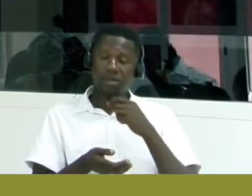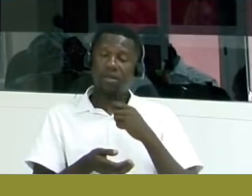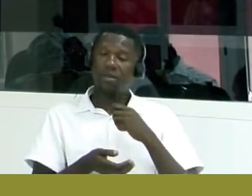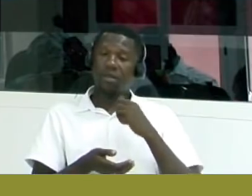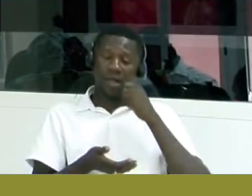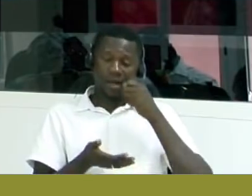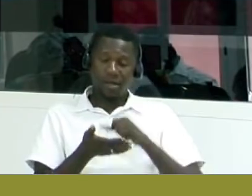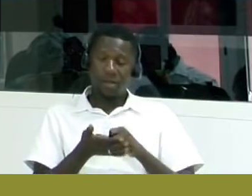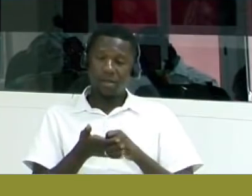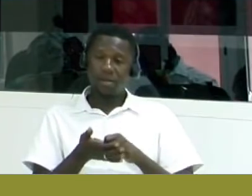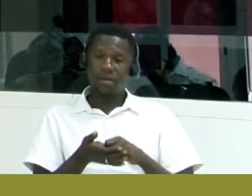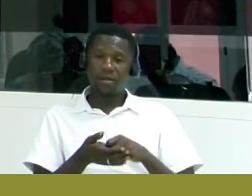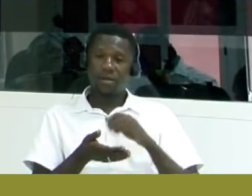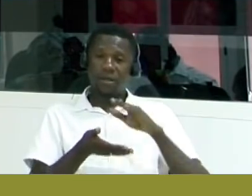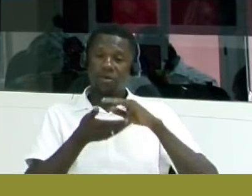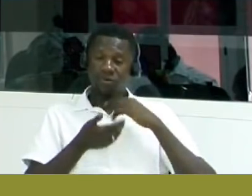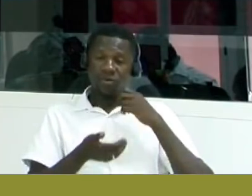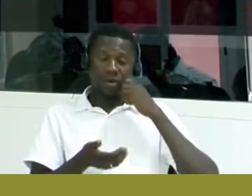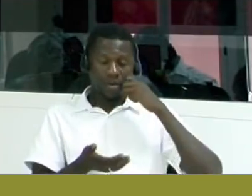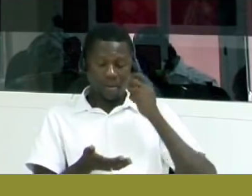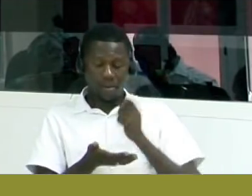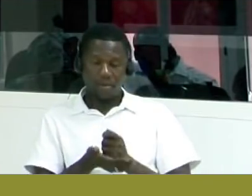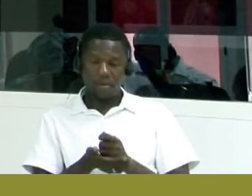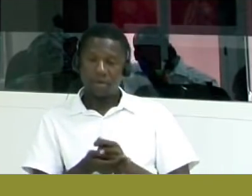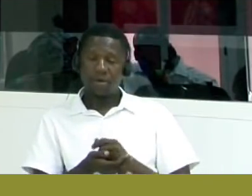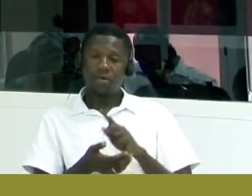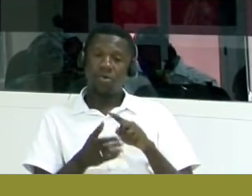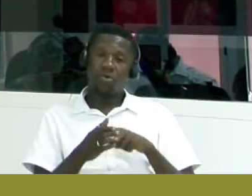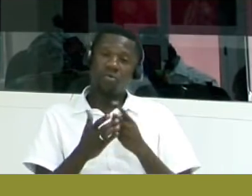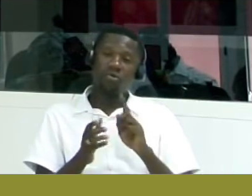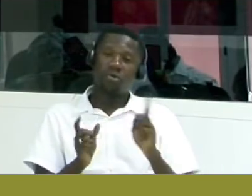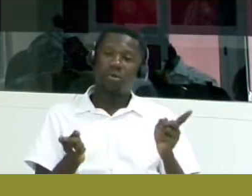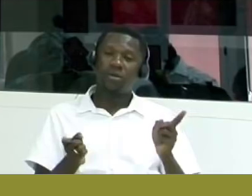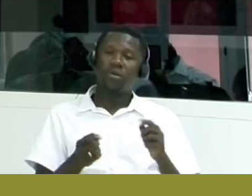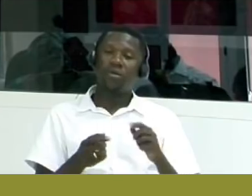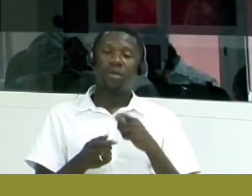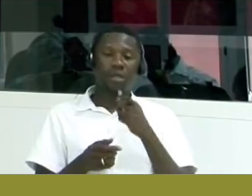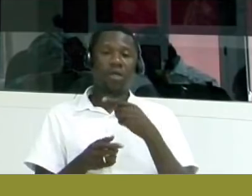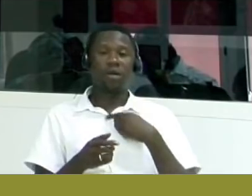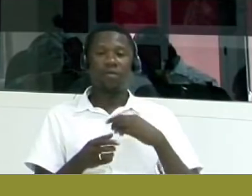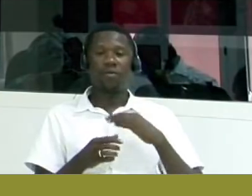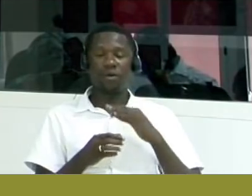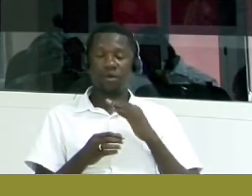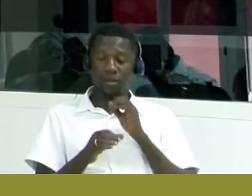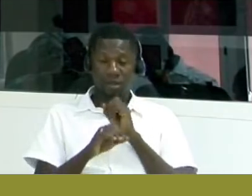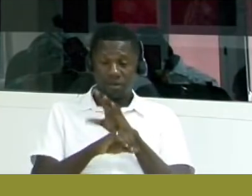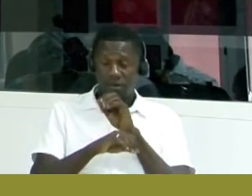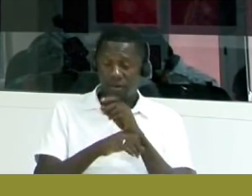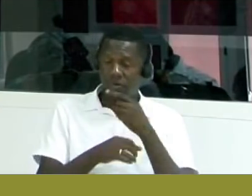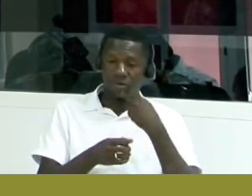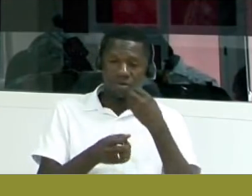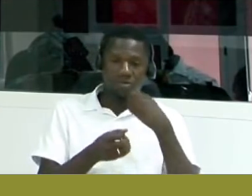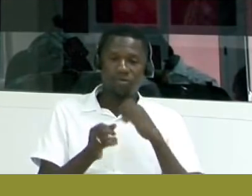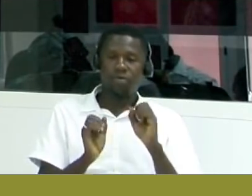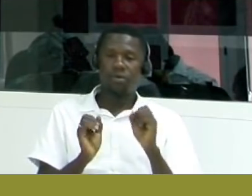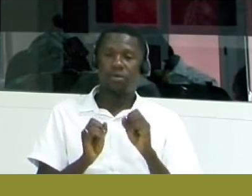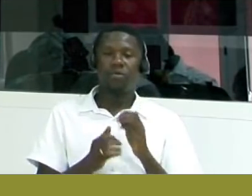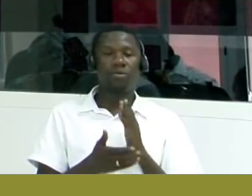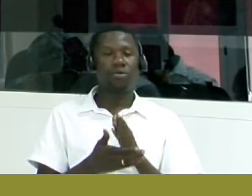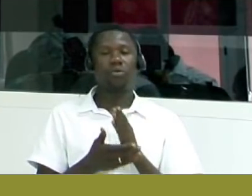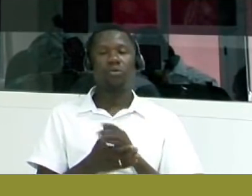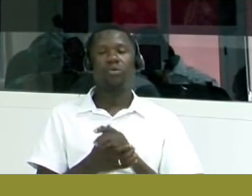to demonstrate? That kind of instruction would not come from me, certainly not. But